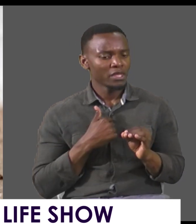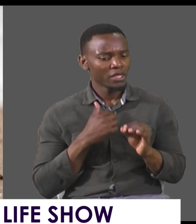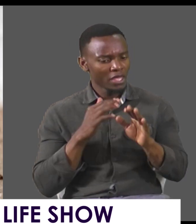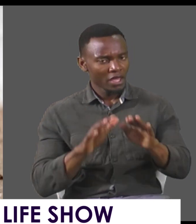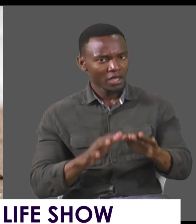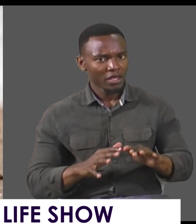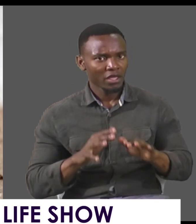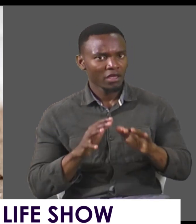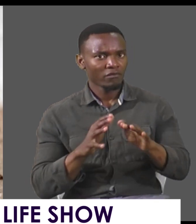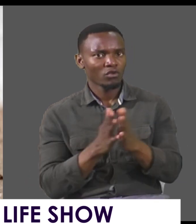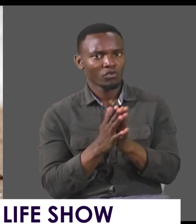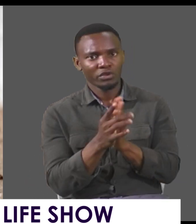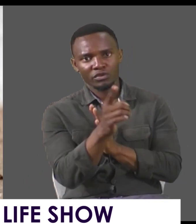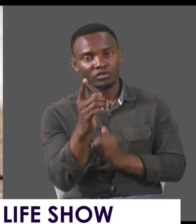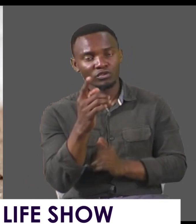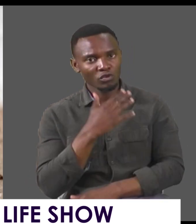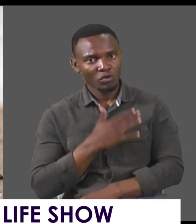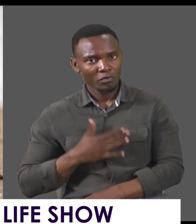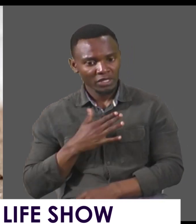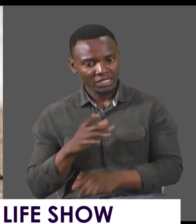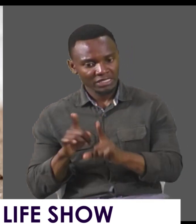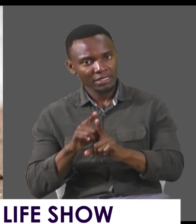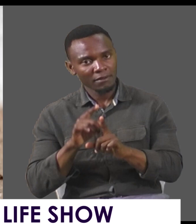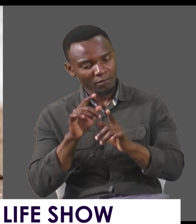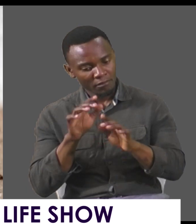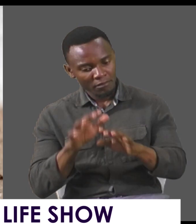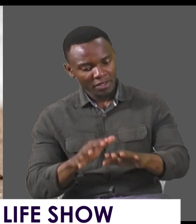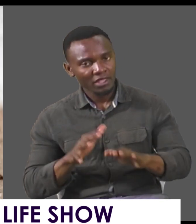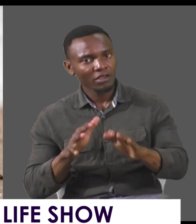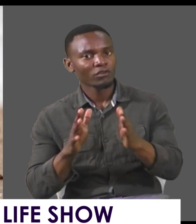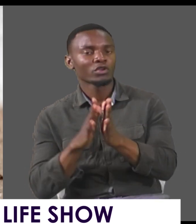about you, so don't be careless about you.